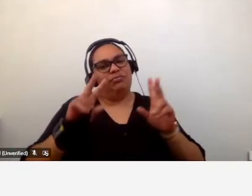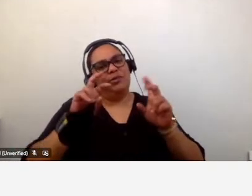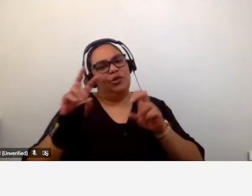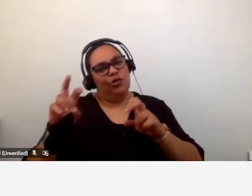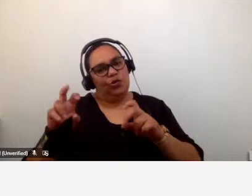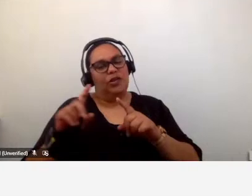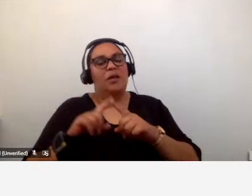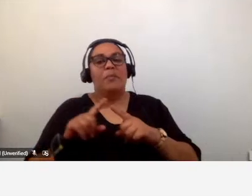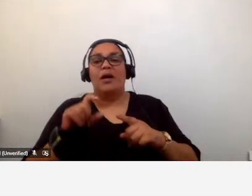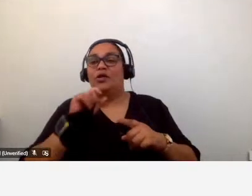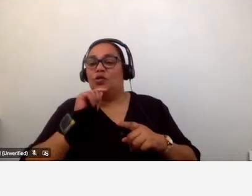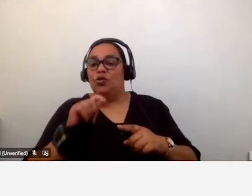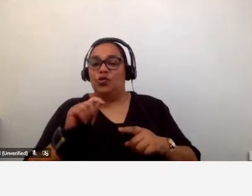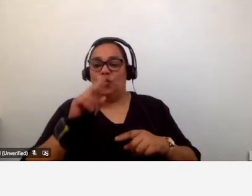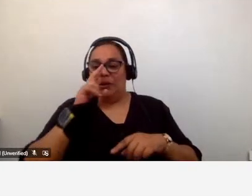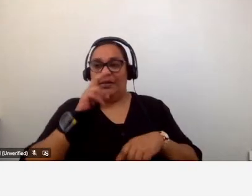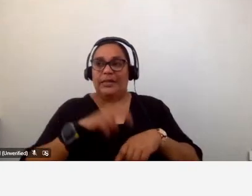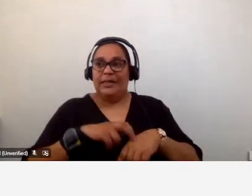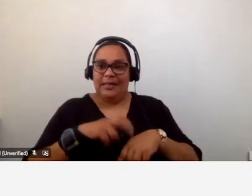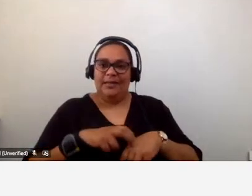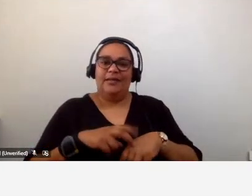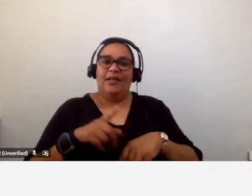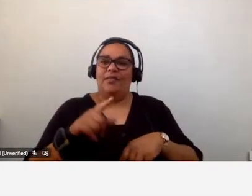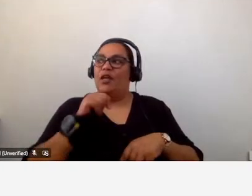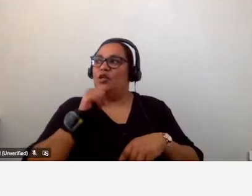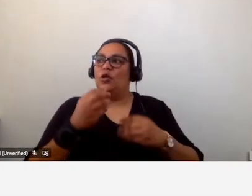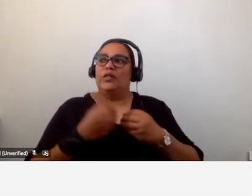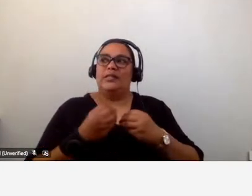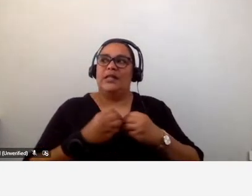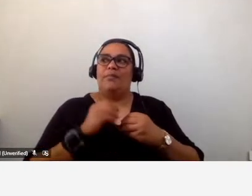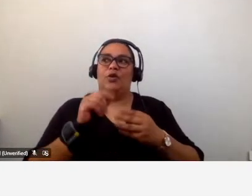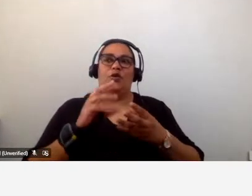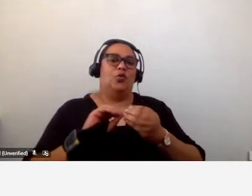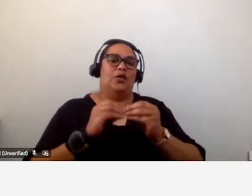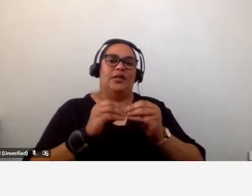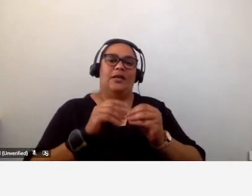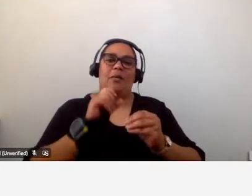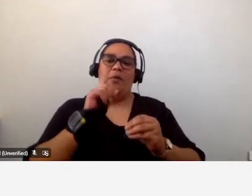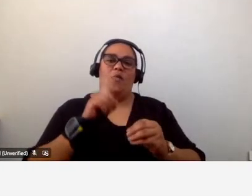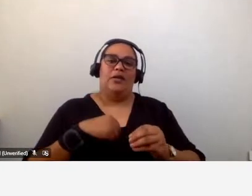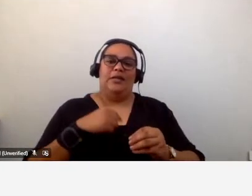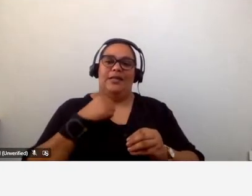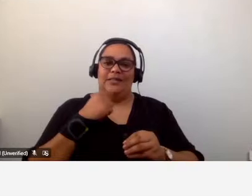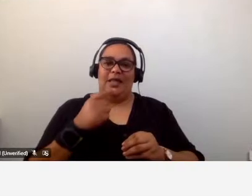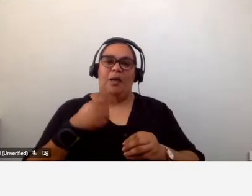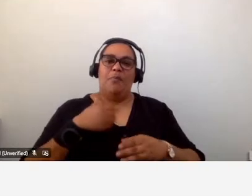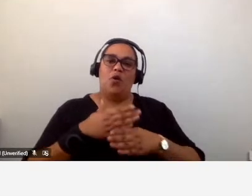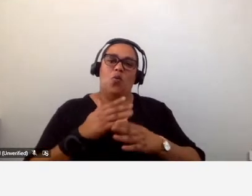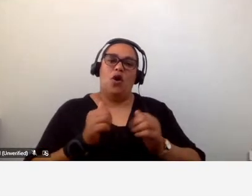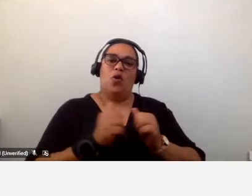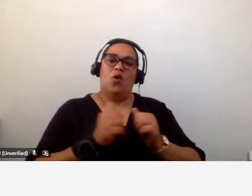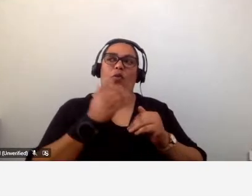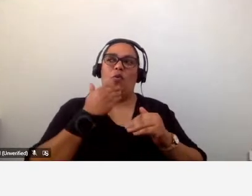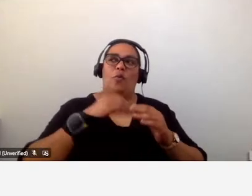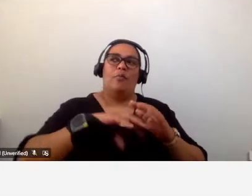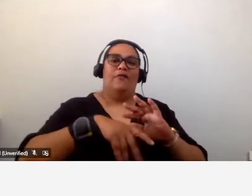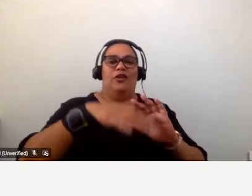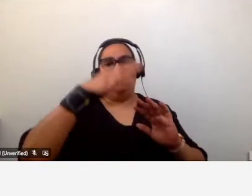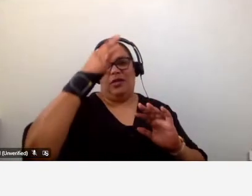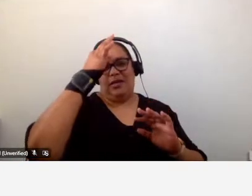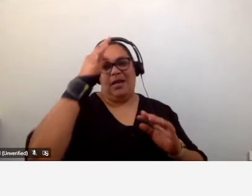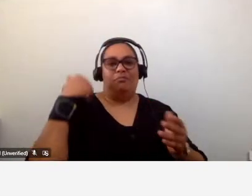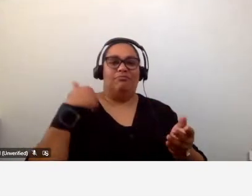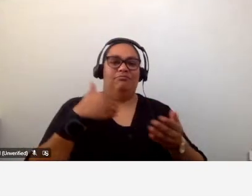then which necessarily are not something of your creation. That's what I've said. I've worked with the provincial government in as far